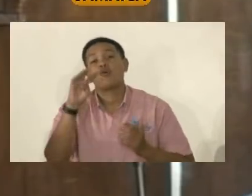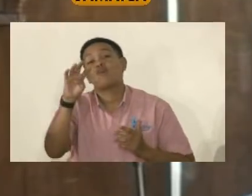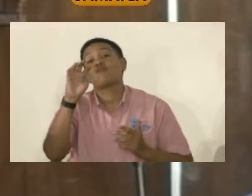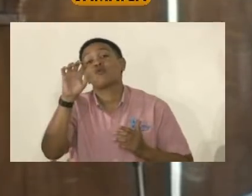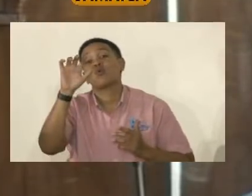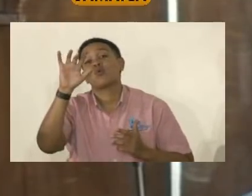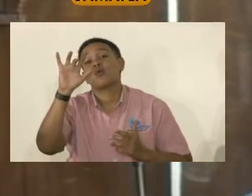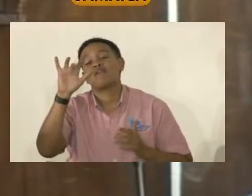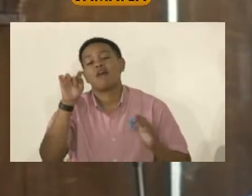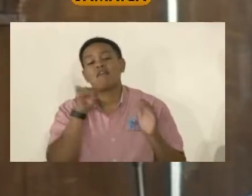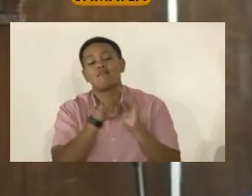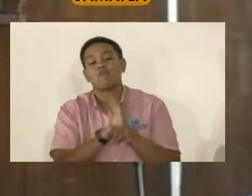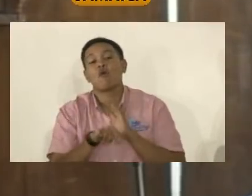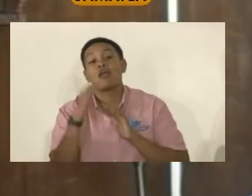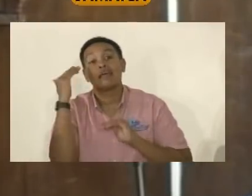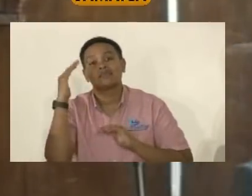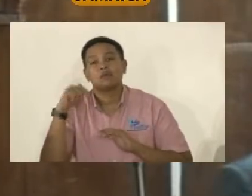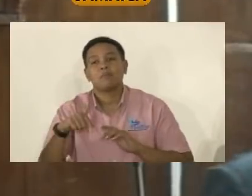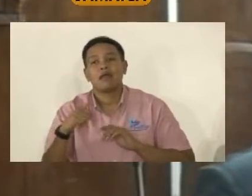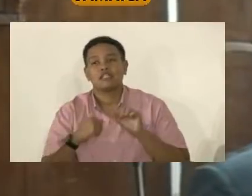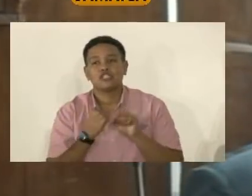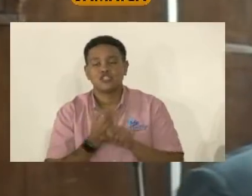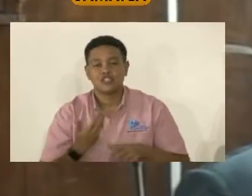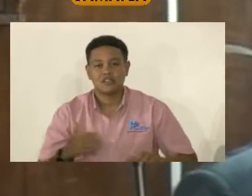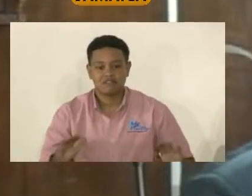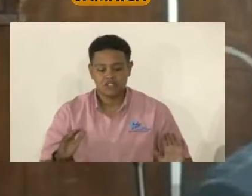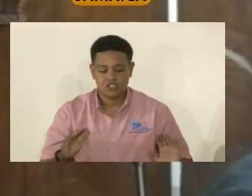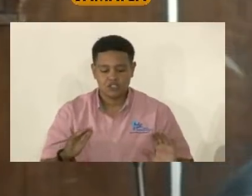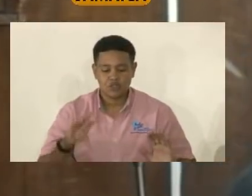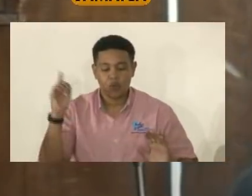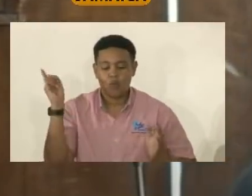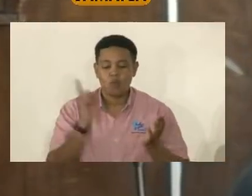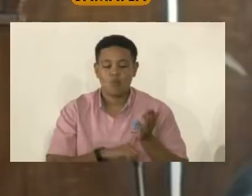1,425 murders by the end of the year.